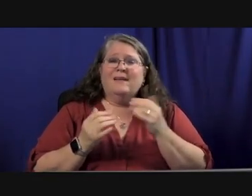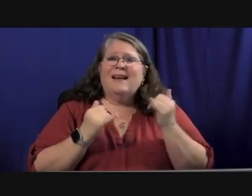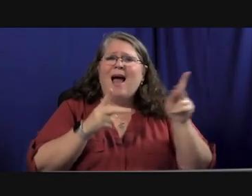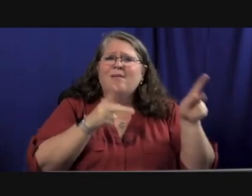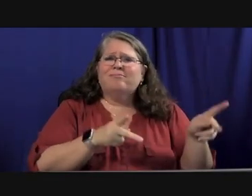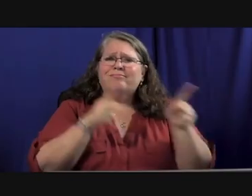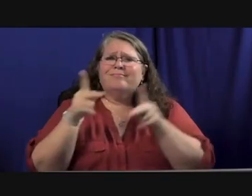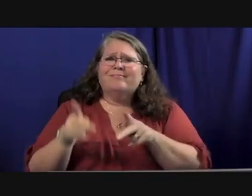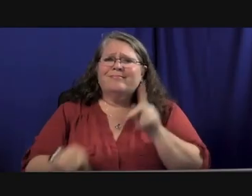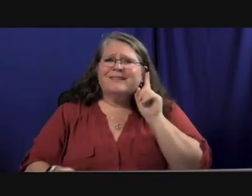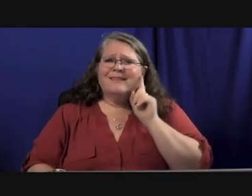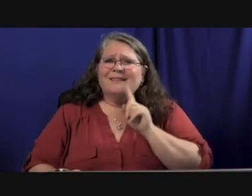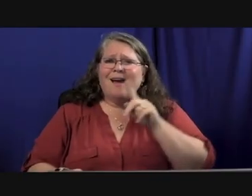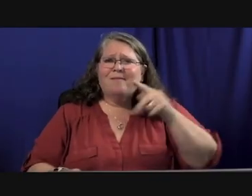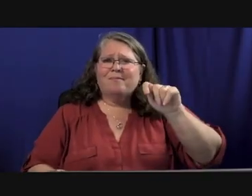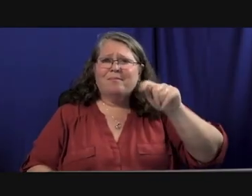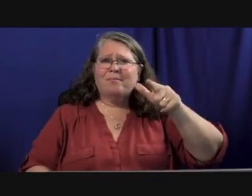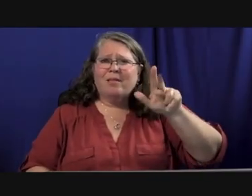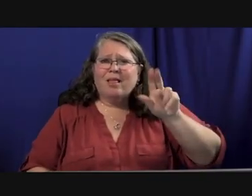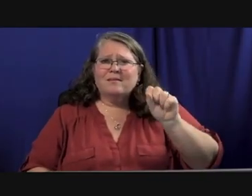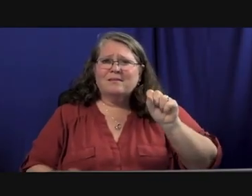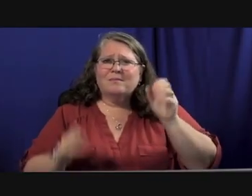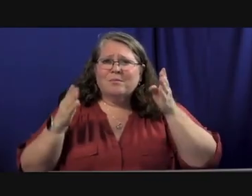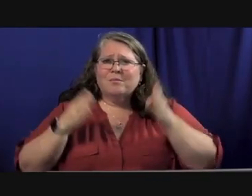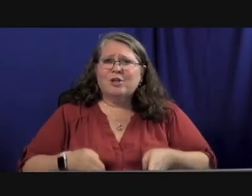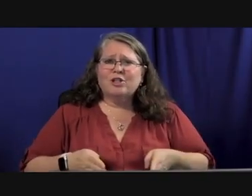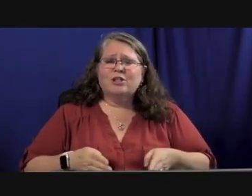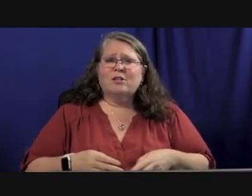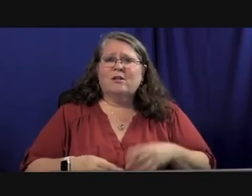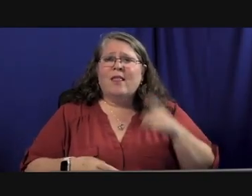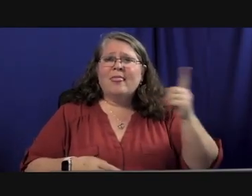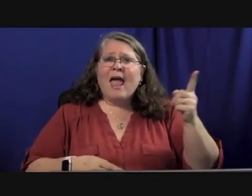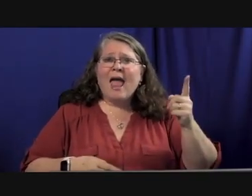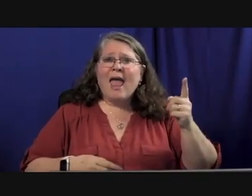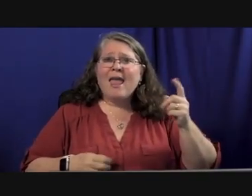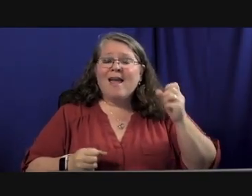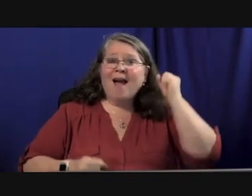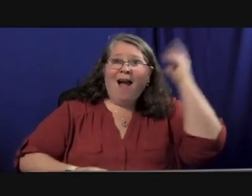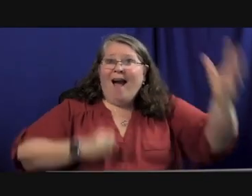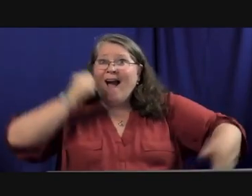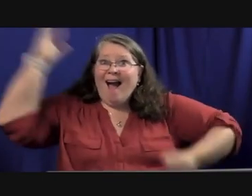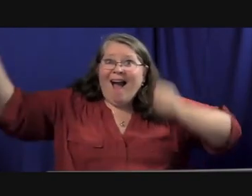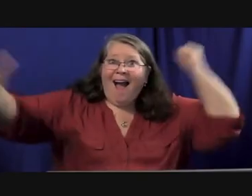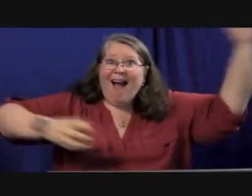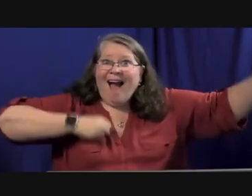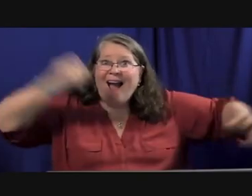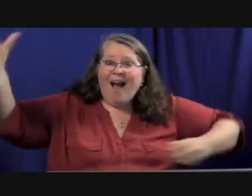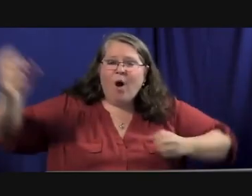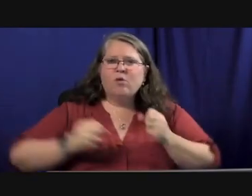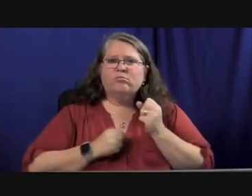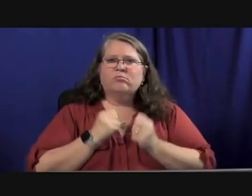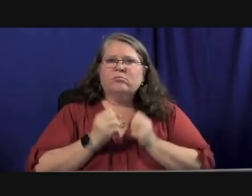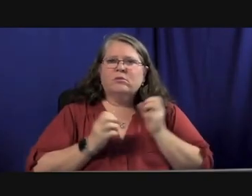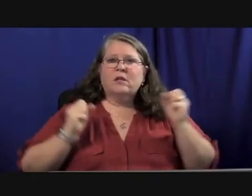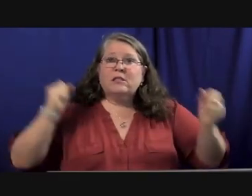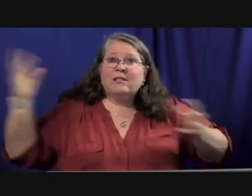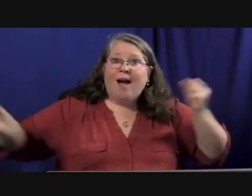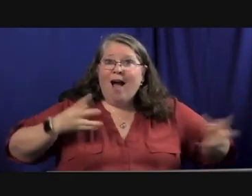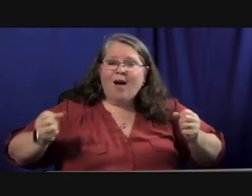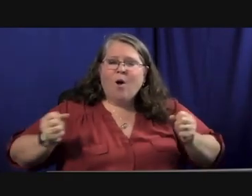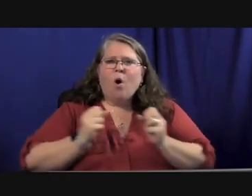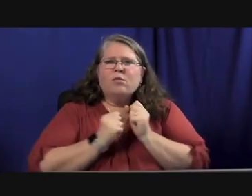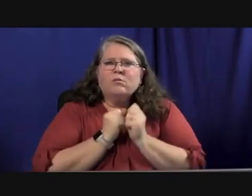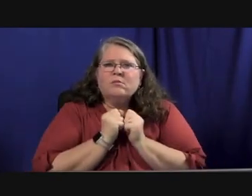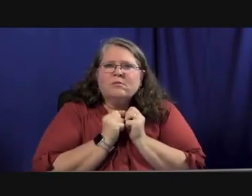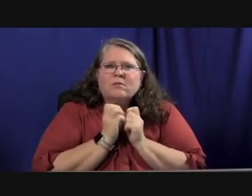small tone, now looking at a deaf plus person, they may sign very big or they may